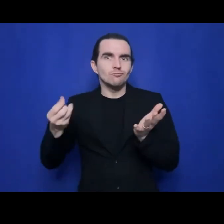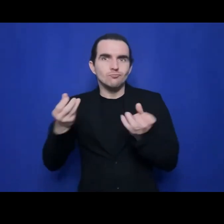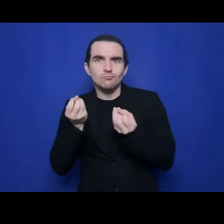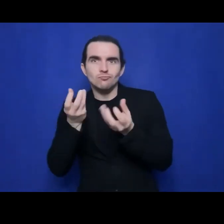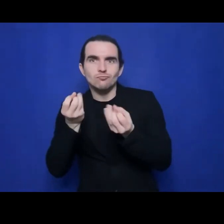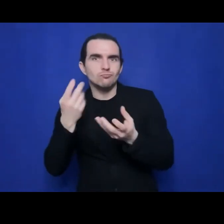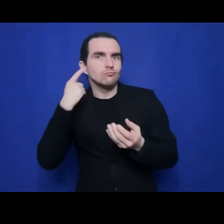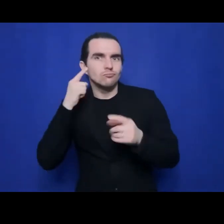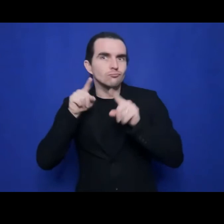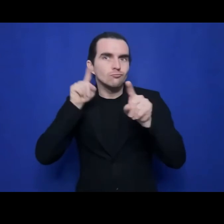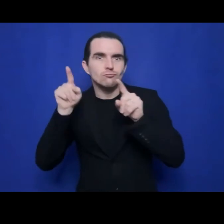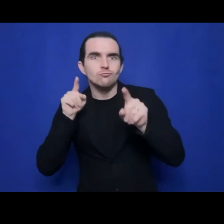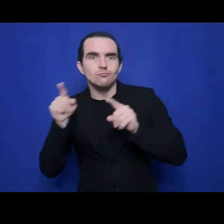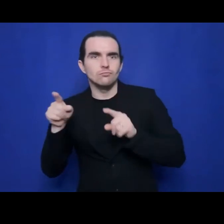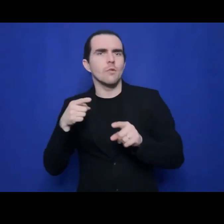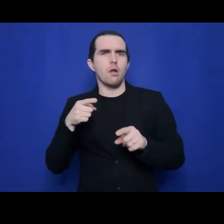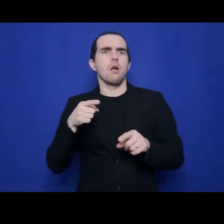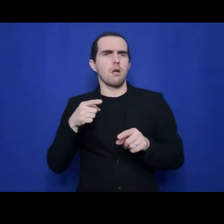that people with